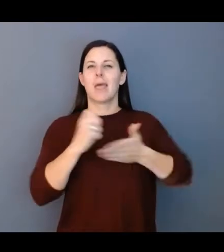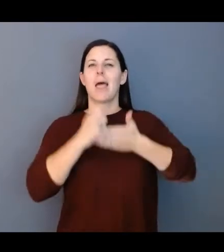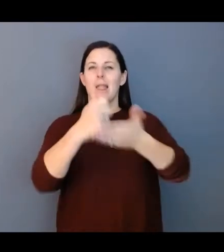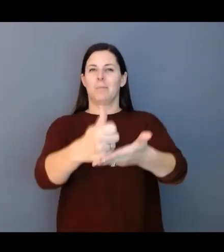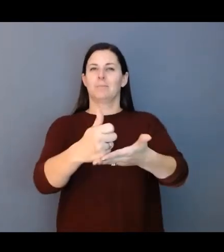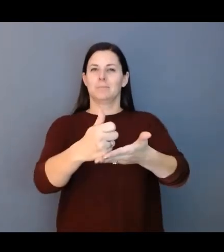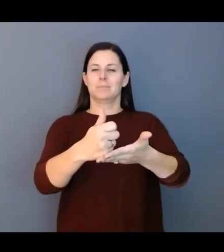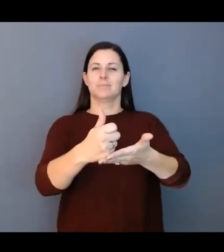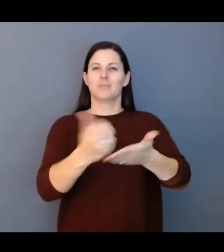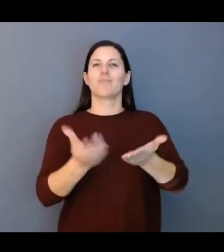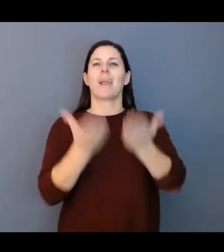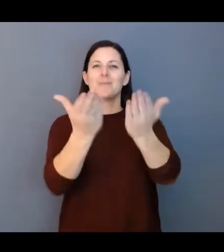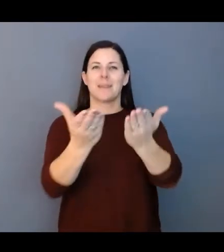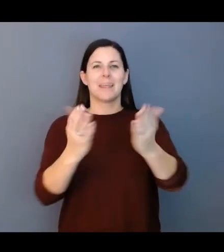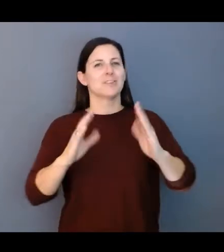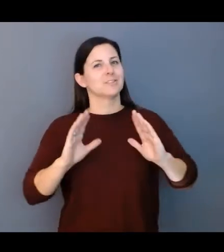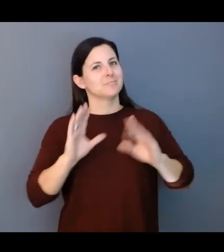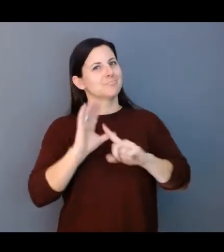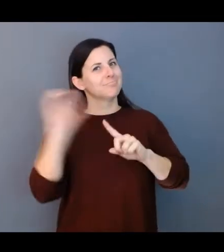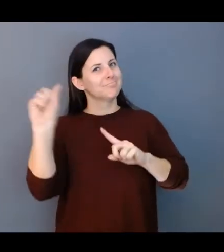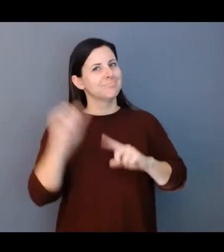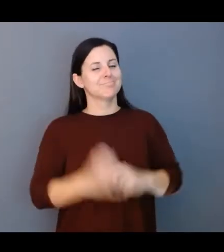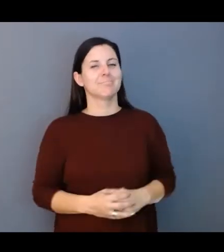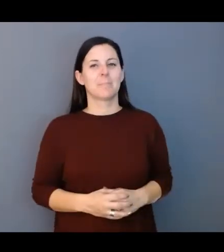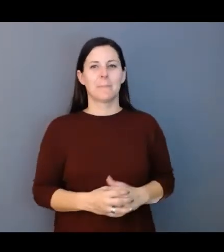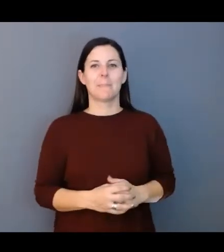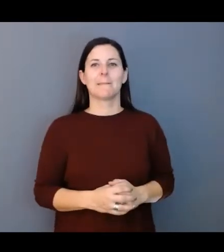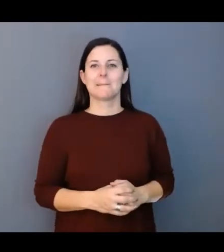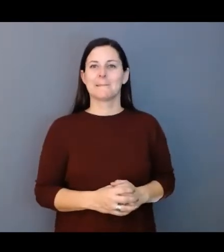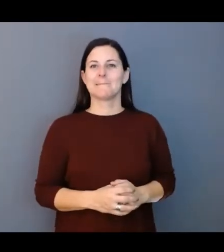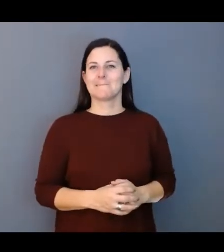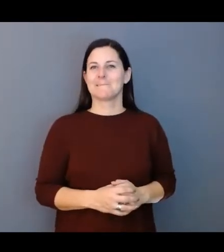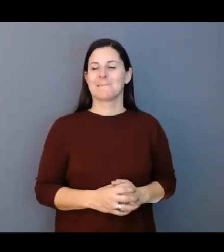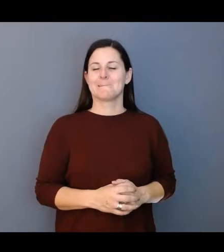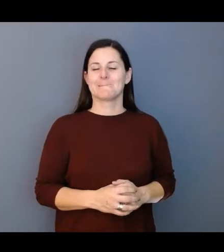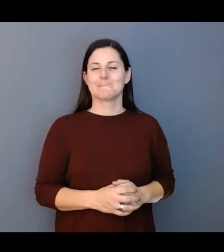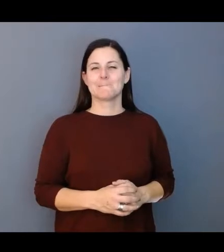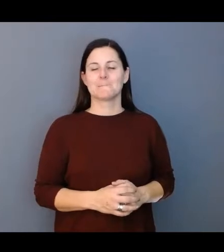place to help make those recommendations. That's awesome.